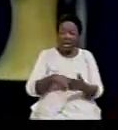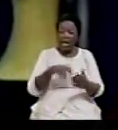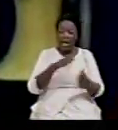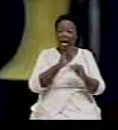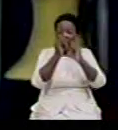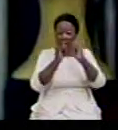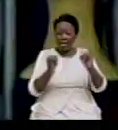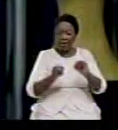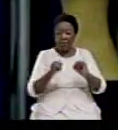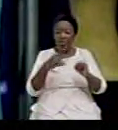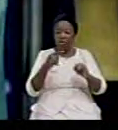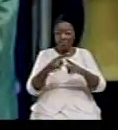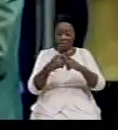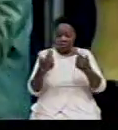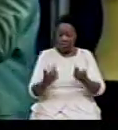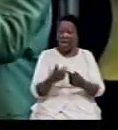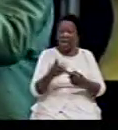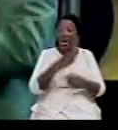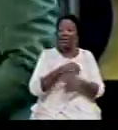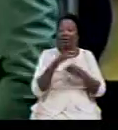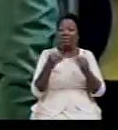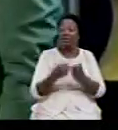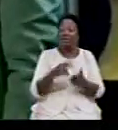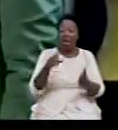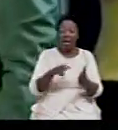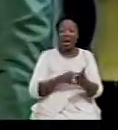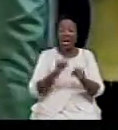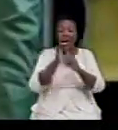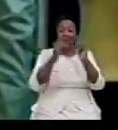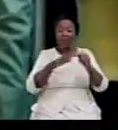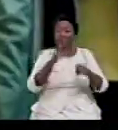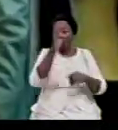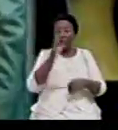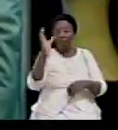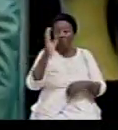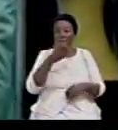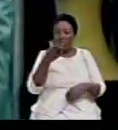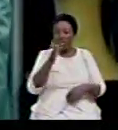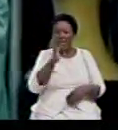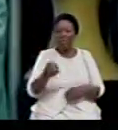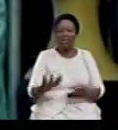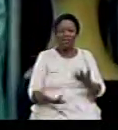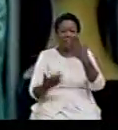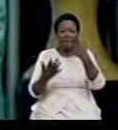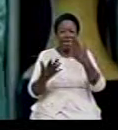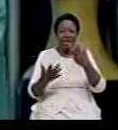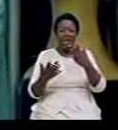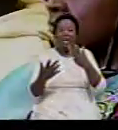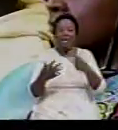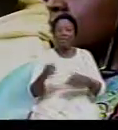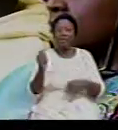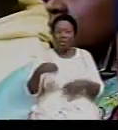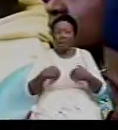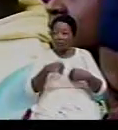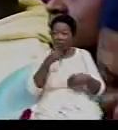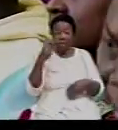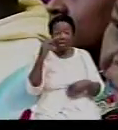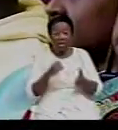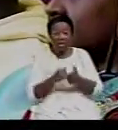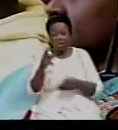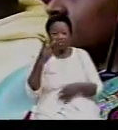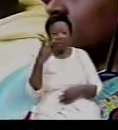the idol of your cultic, there's a fire. You have not seen it, you will see. You